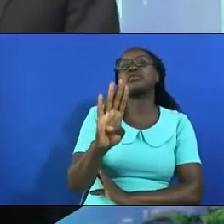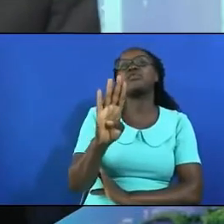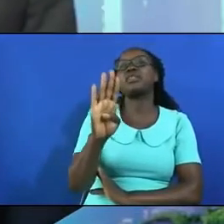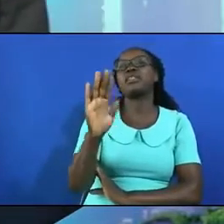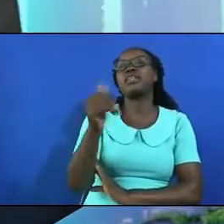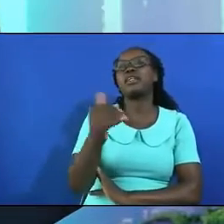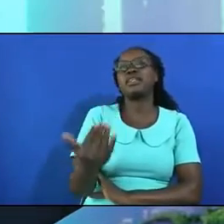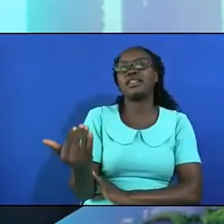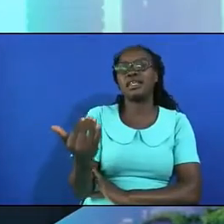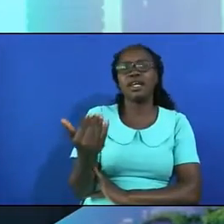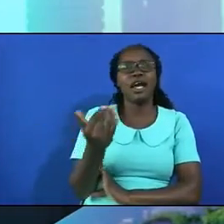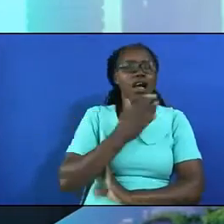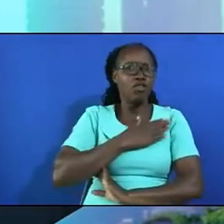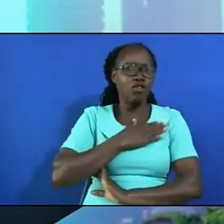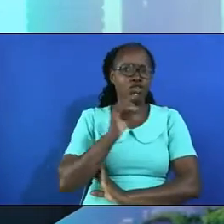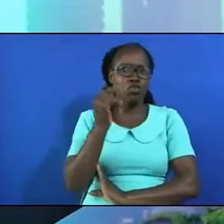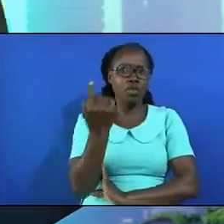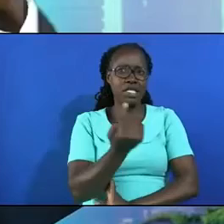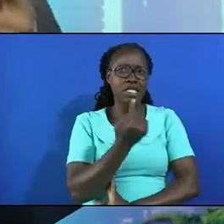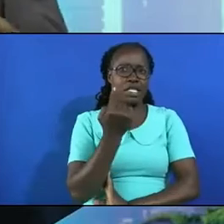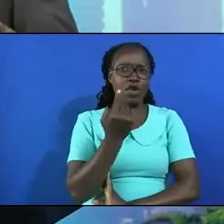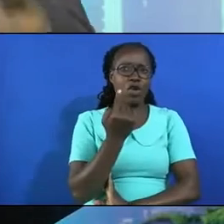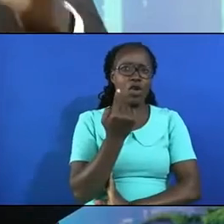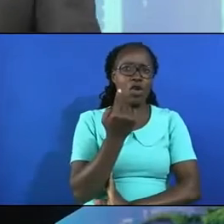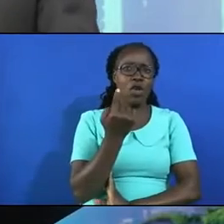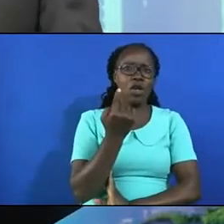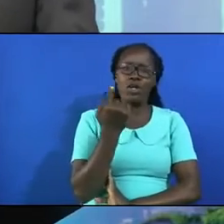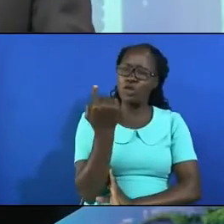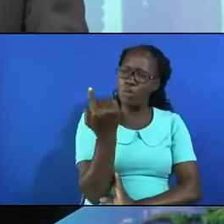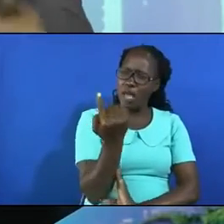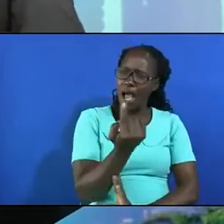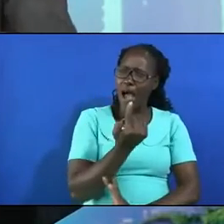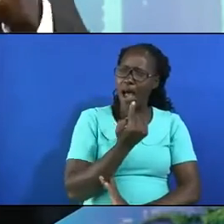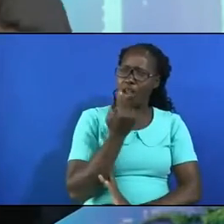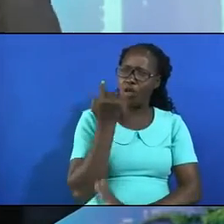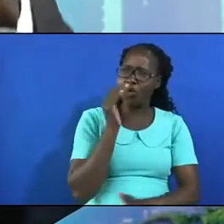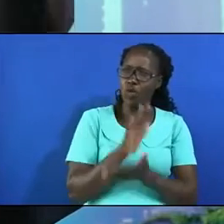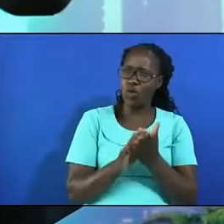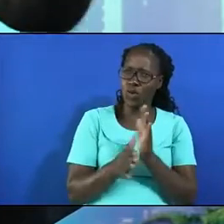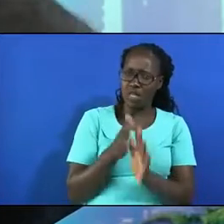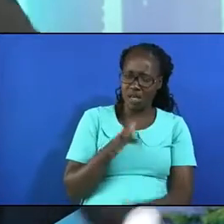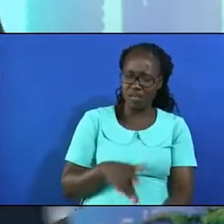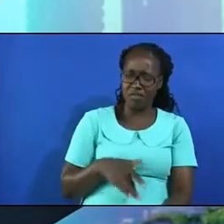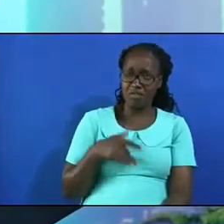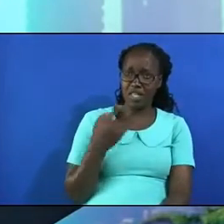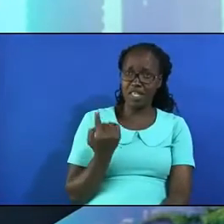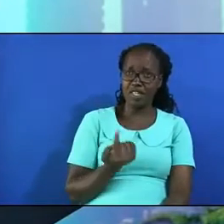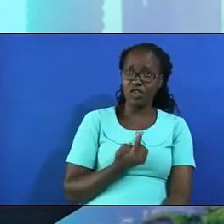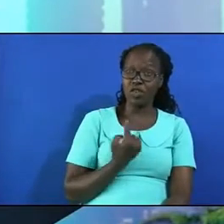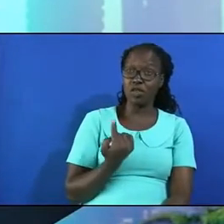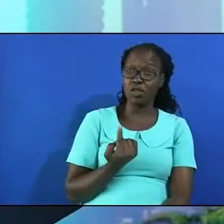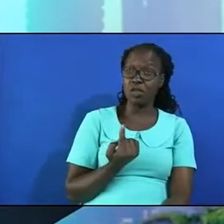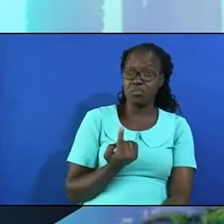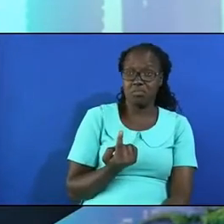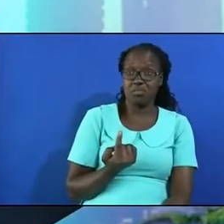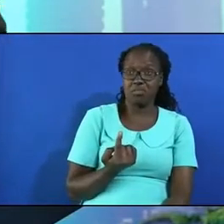anything. You see, friends, to be single is to be alone without feeling lonely.